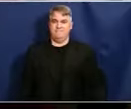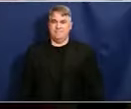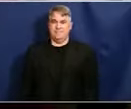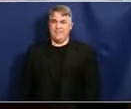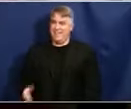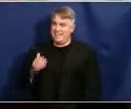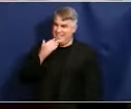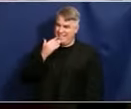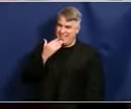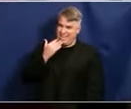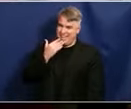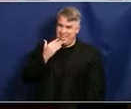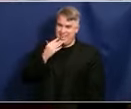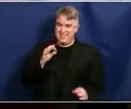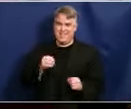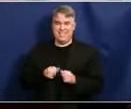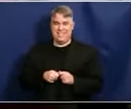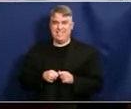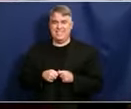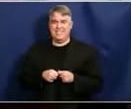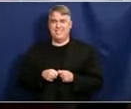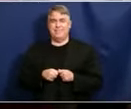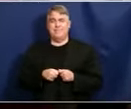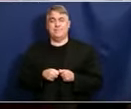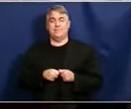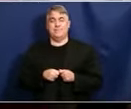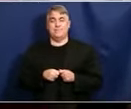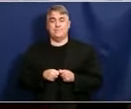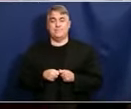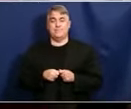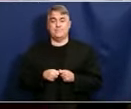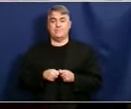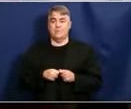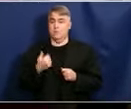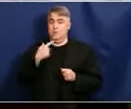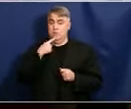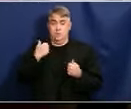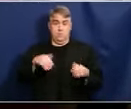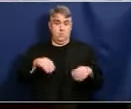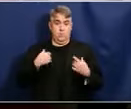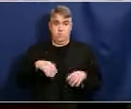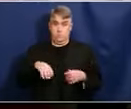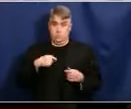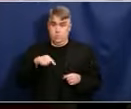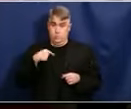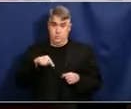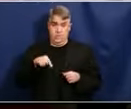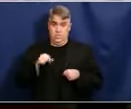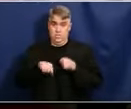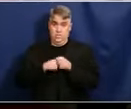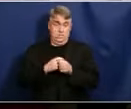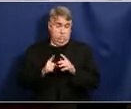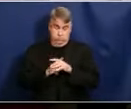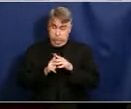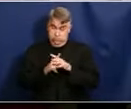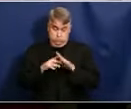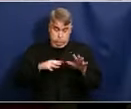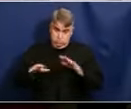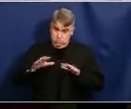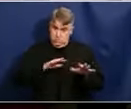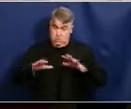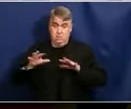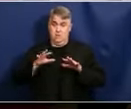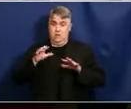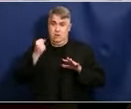so much for sharing that information. I do want to say that it has been a tough year for so many, and it feels like we are seeing the light at the end of